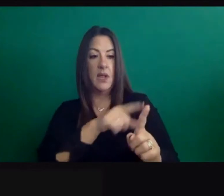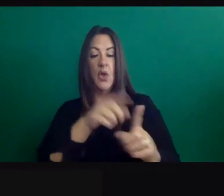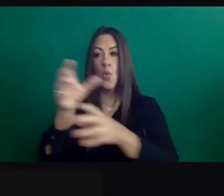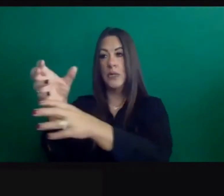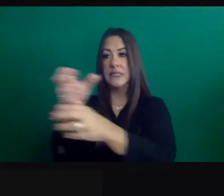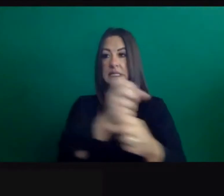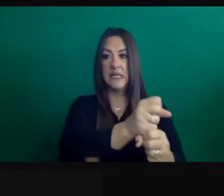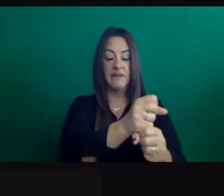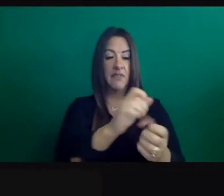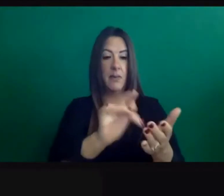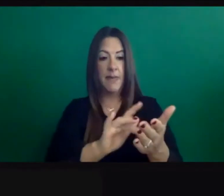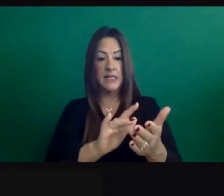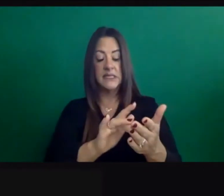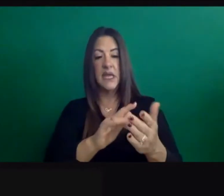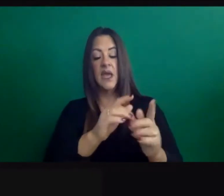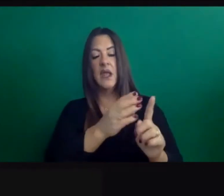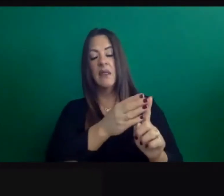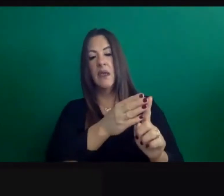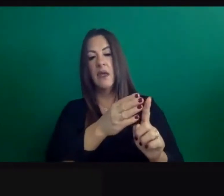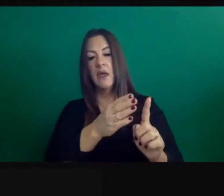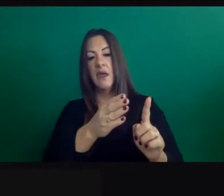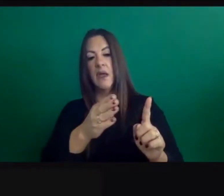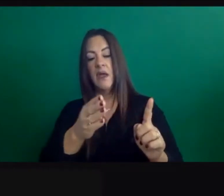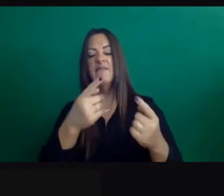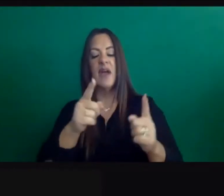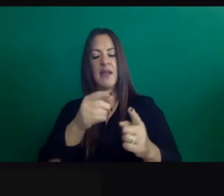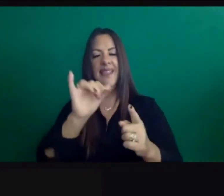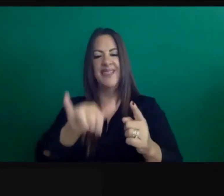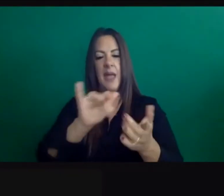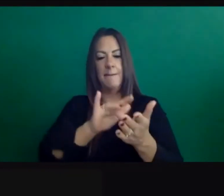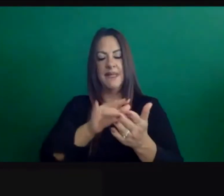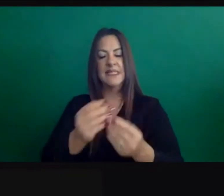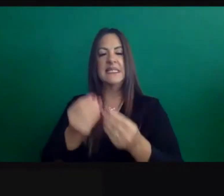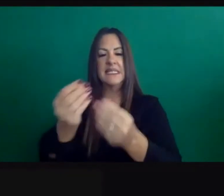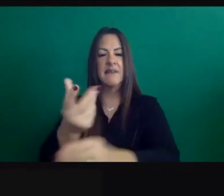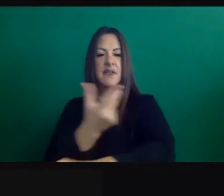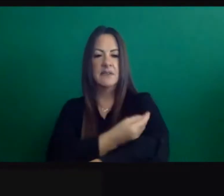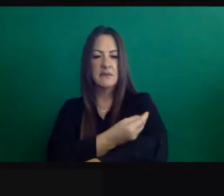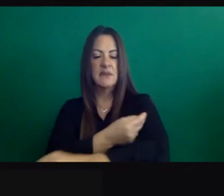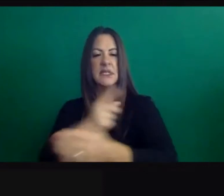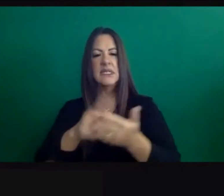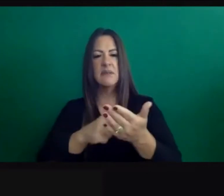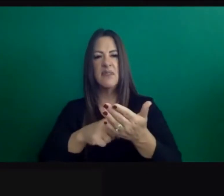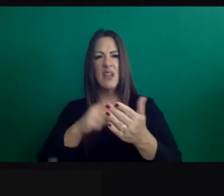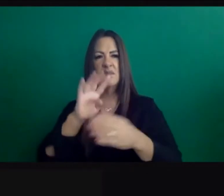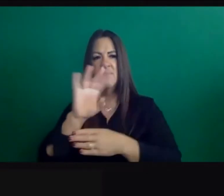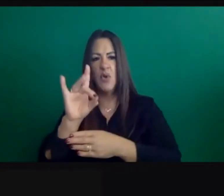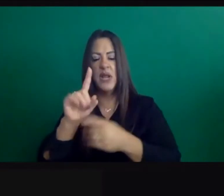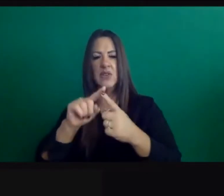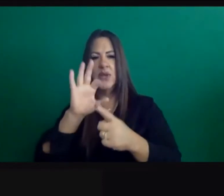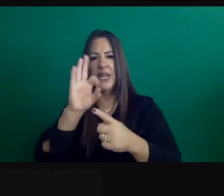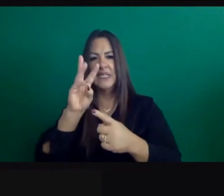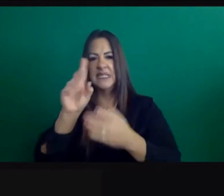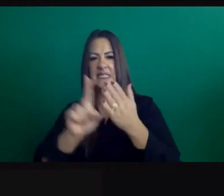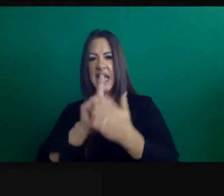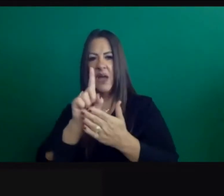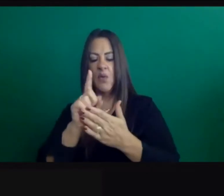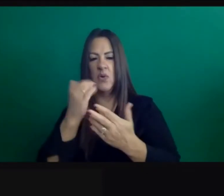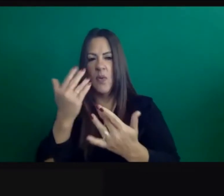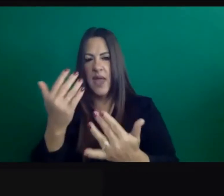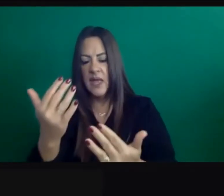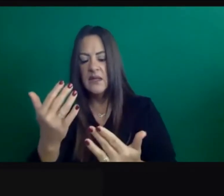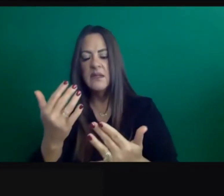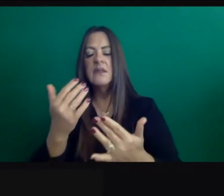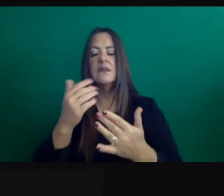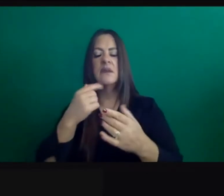we've seen delays. Sometimes it's 48 hours. We've seen it up to 96 hours in certain cases. So still working